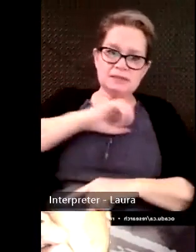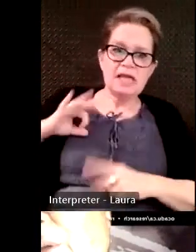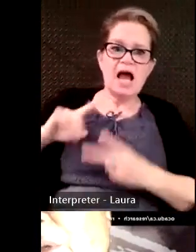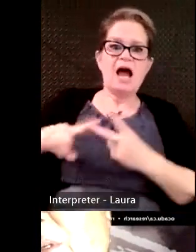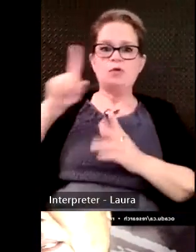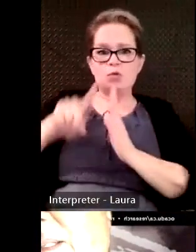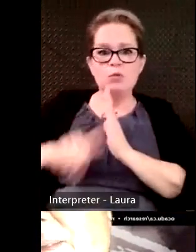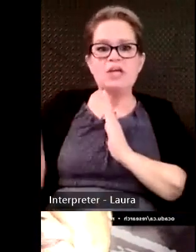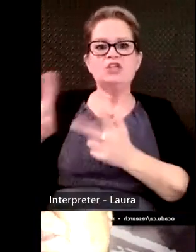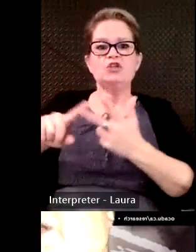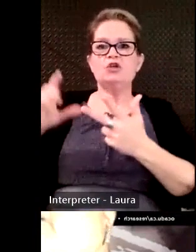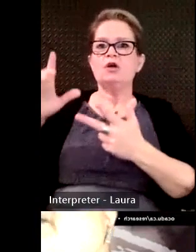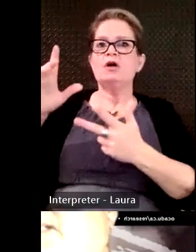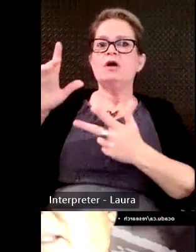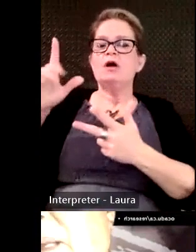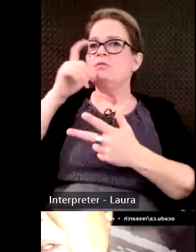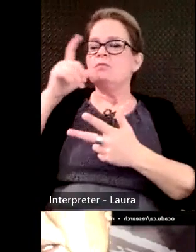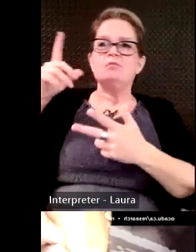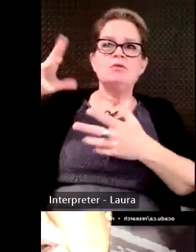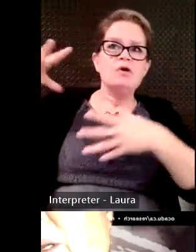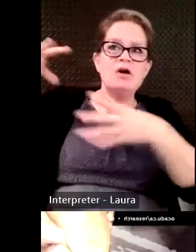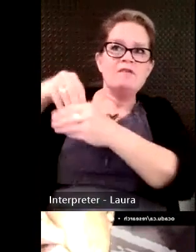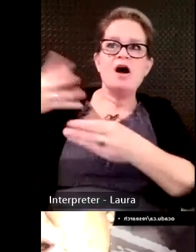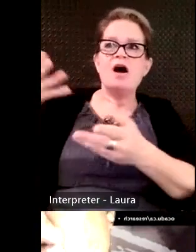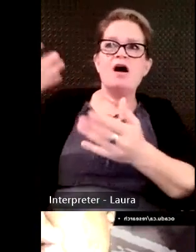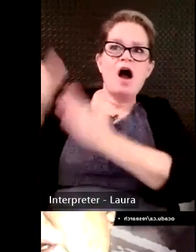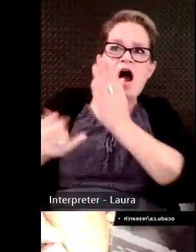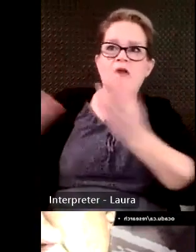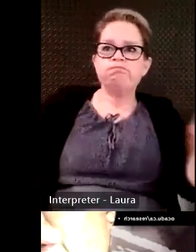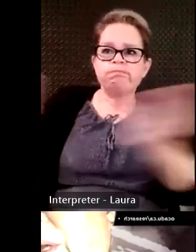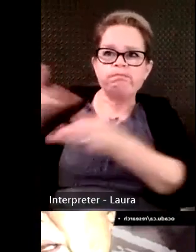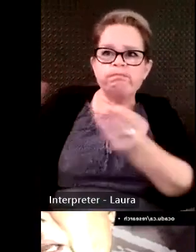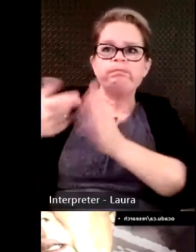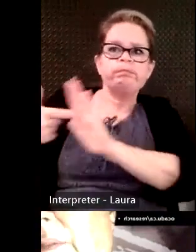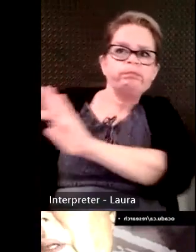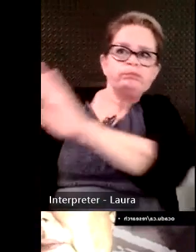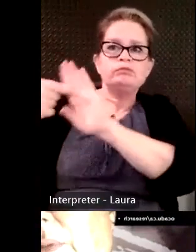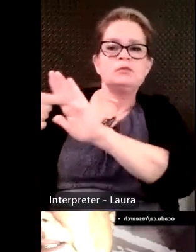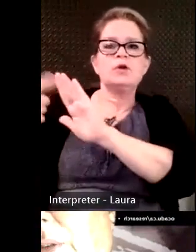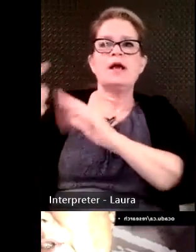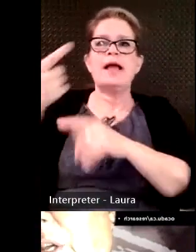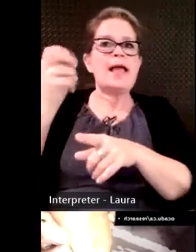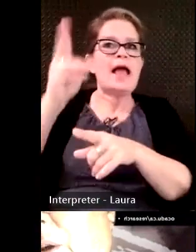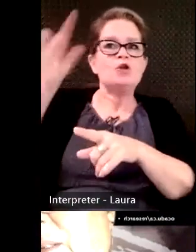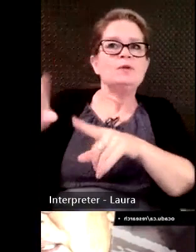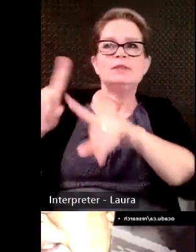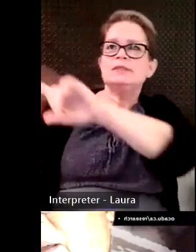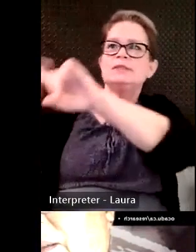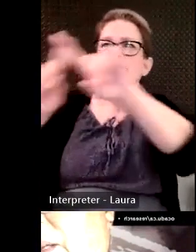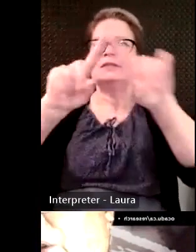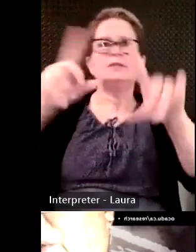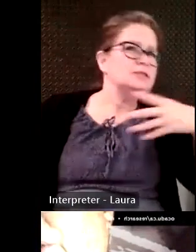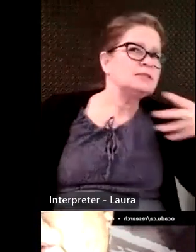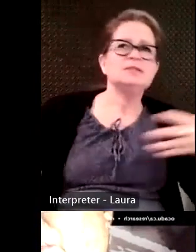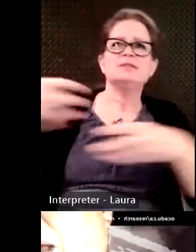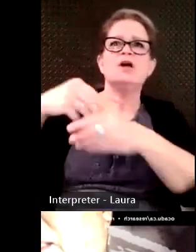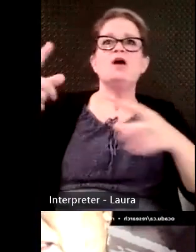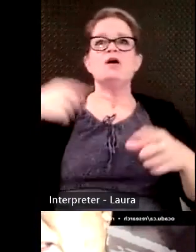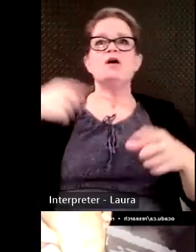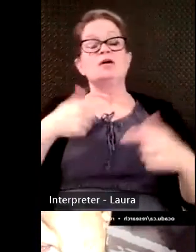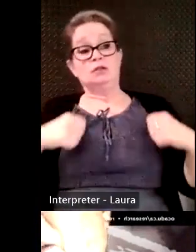and larger communities. To stimulate curricular and co-curricular learning and innovative research in art, design, and